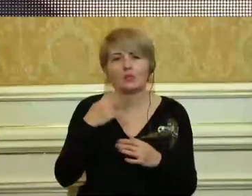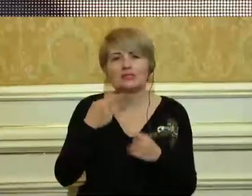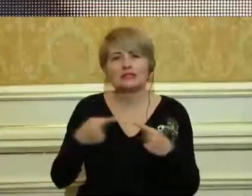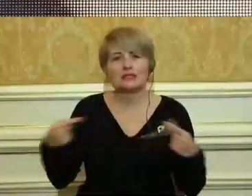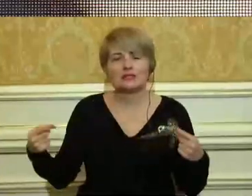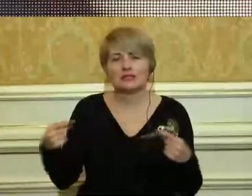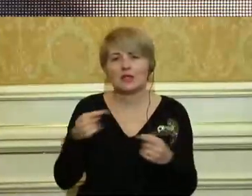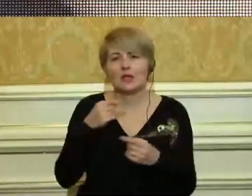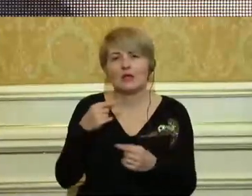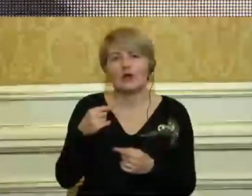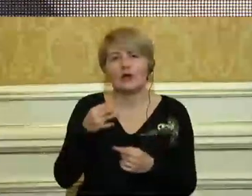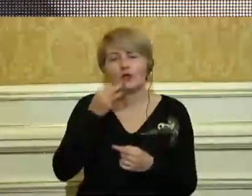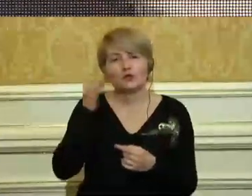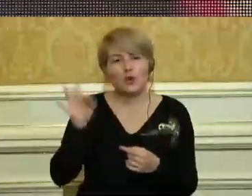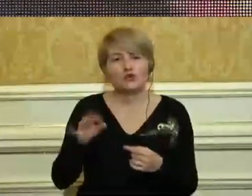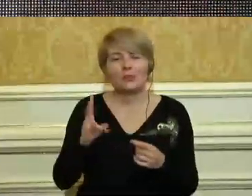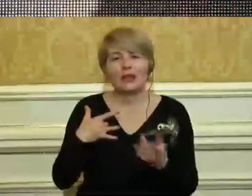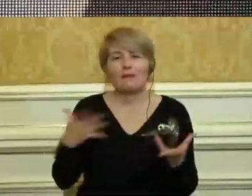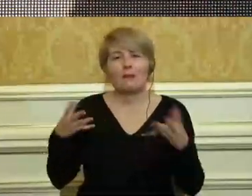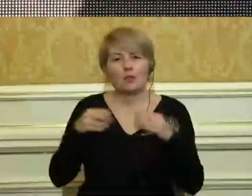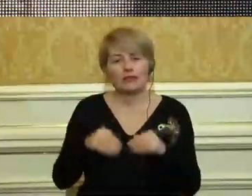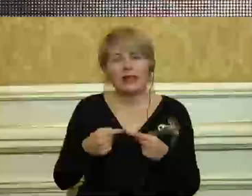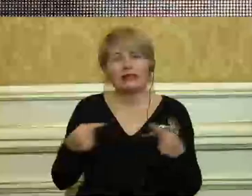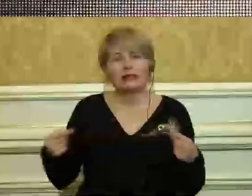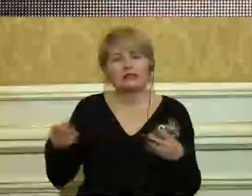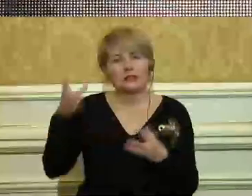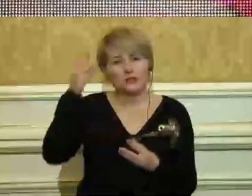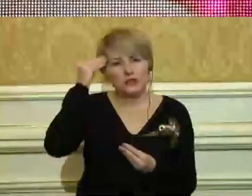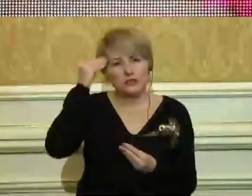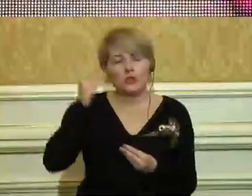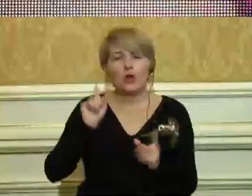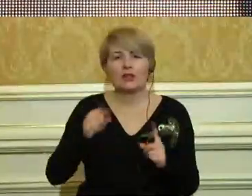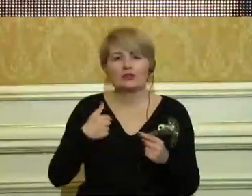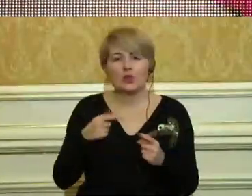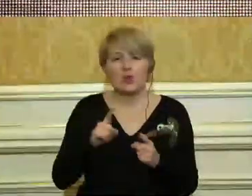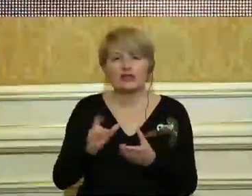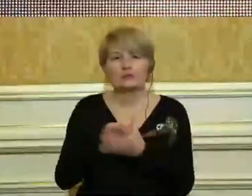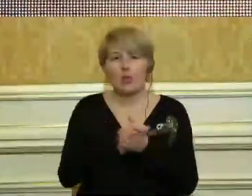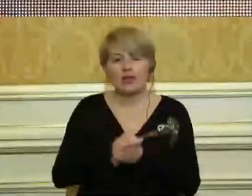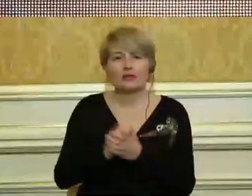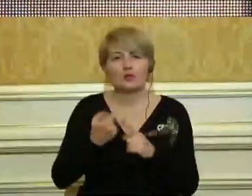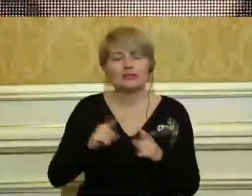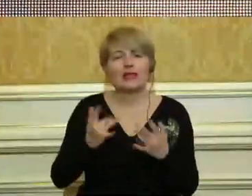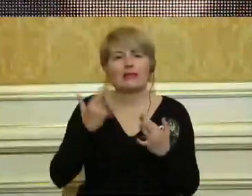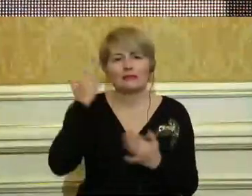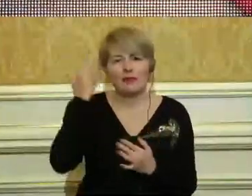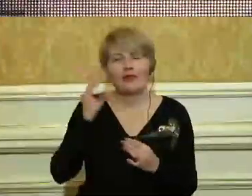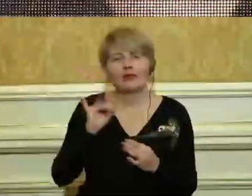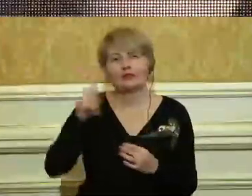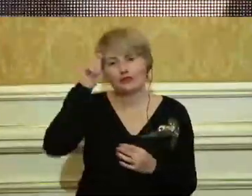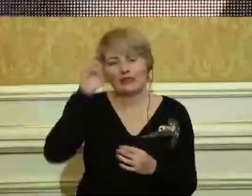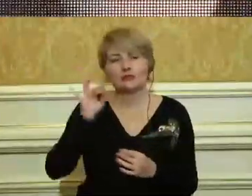and so many different points of view, but what unites us is actually the idea that women and men should